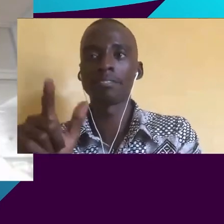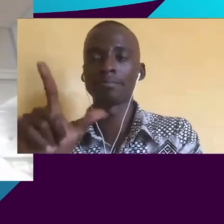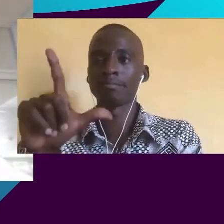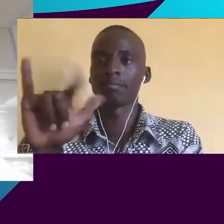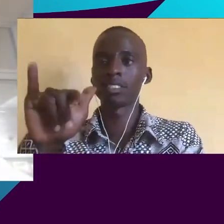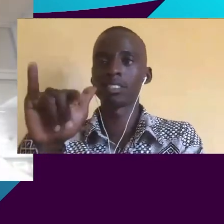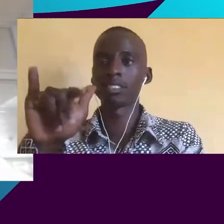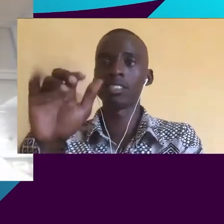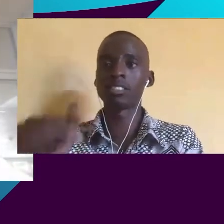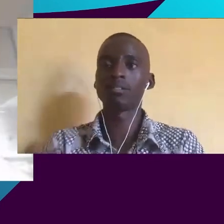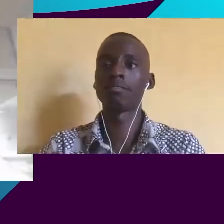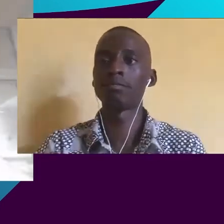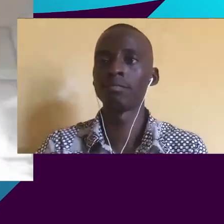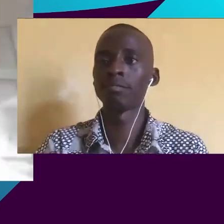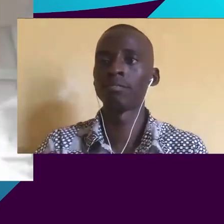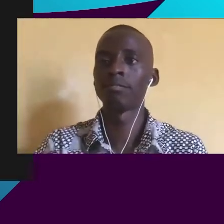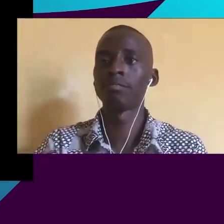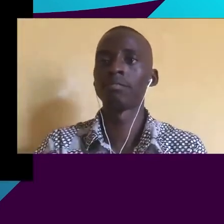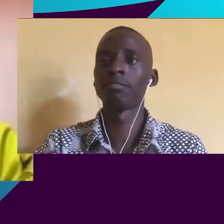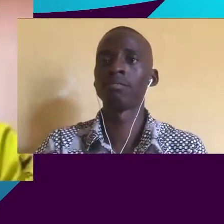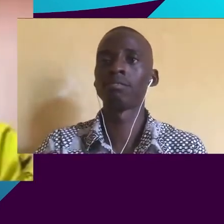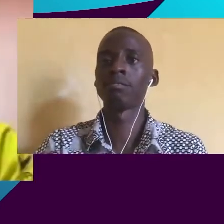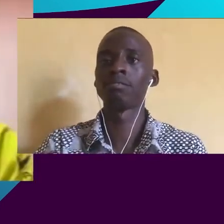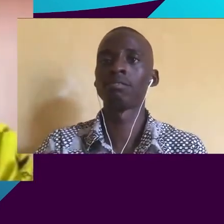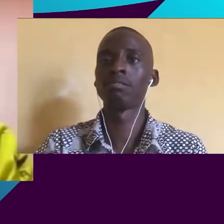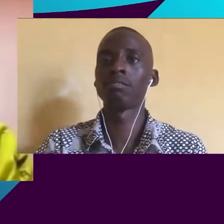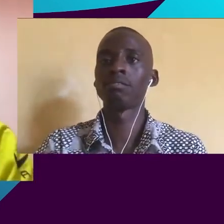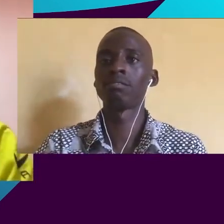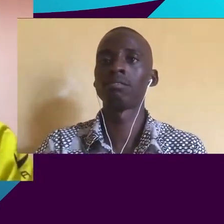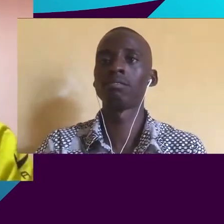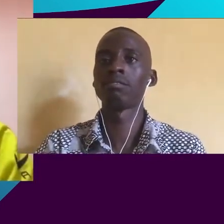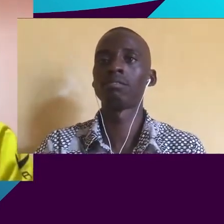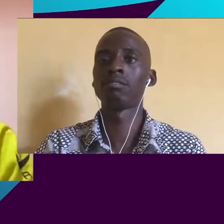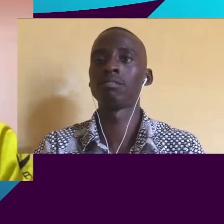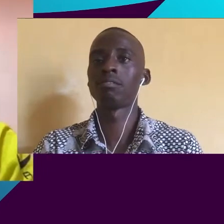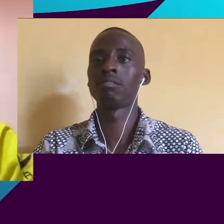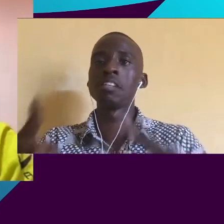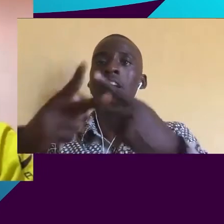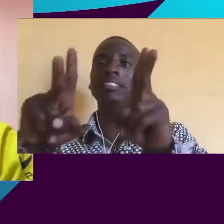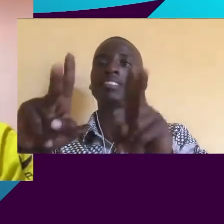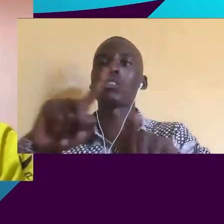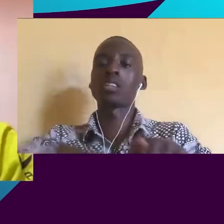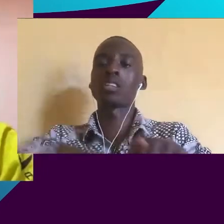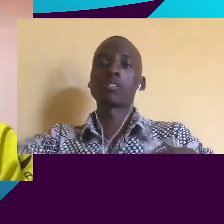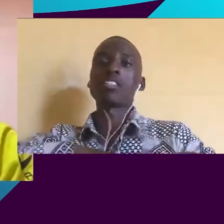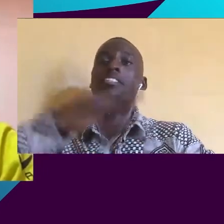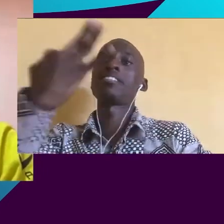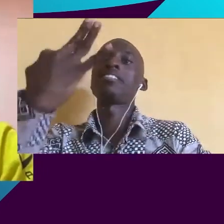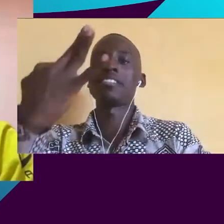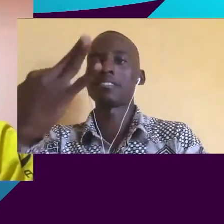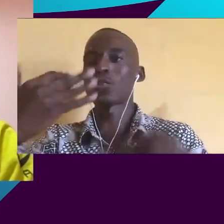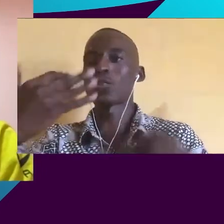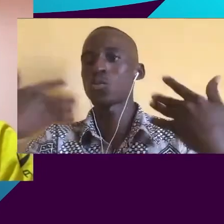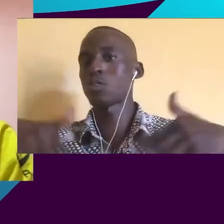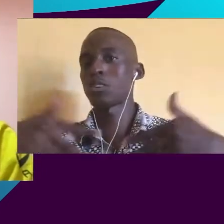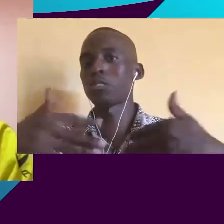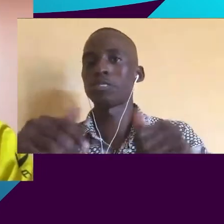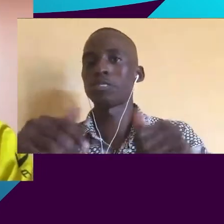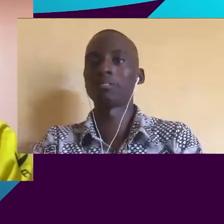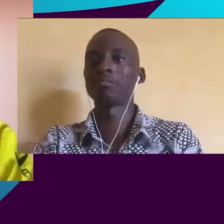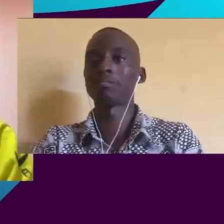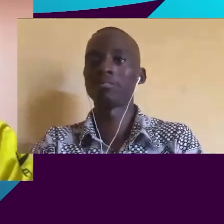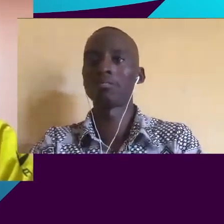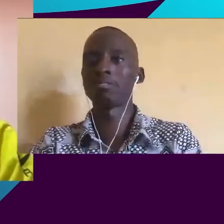I was 3 years. When did you start? You are 3 years. Wow. There is nothing I was doing at the age of 3, maybe